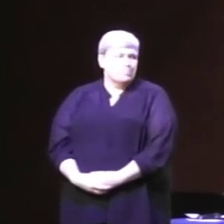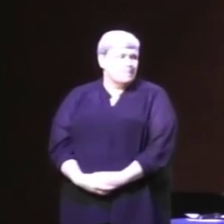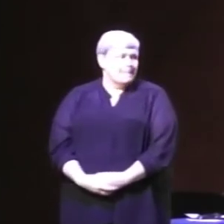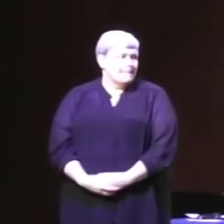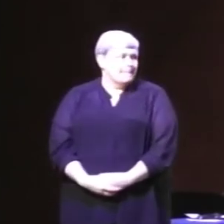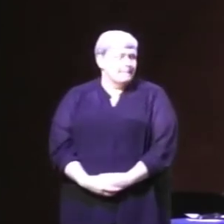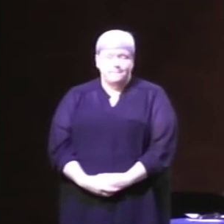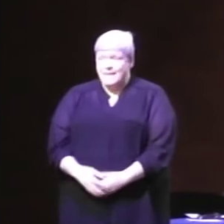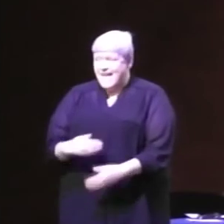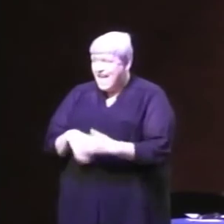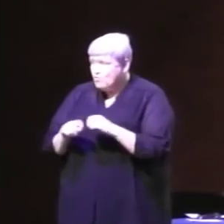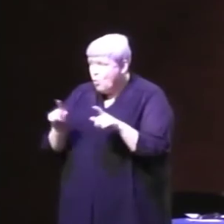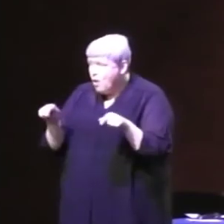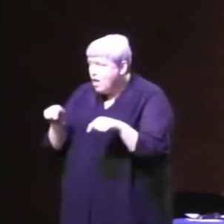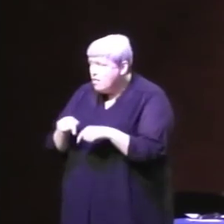Within the hall.